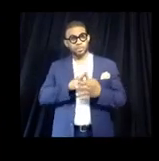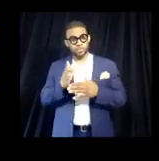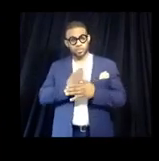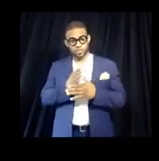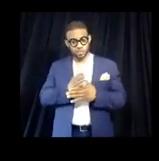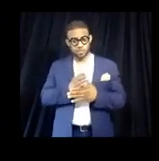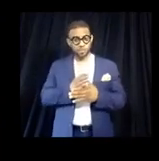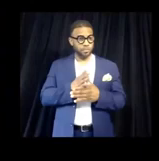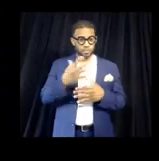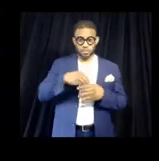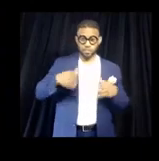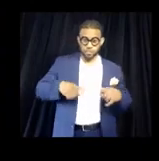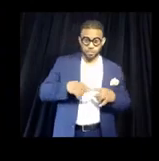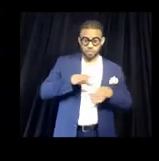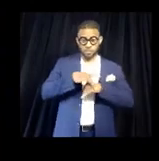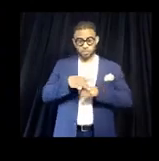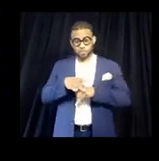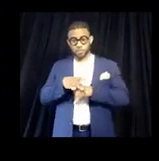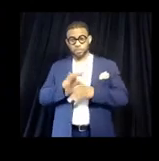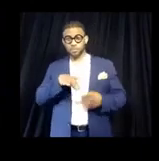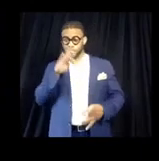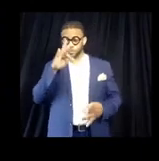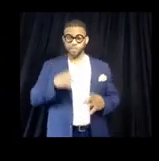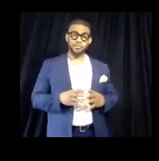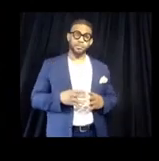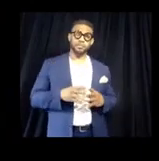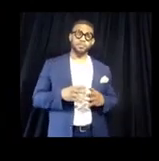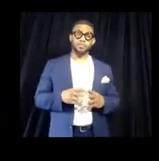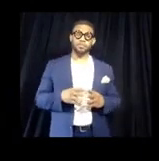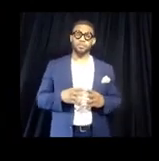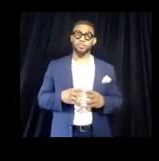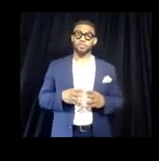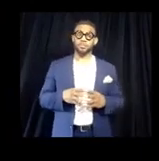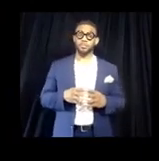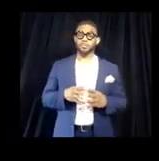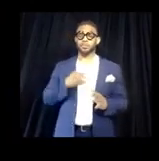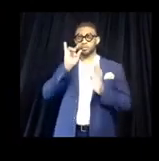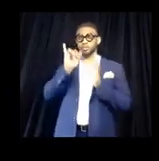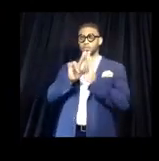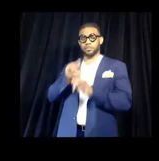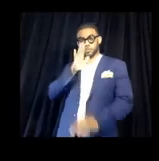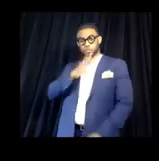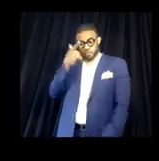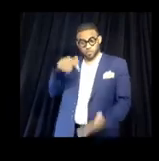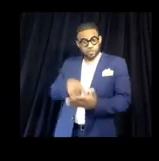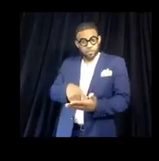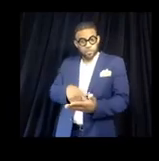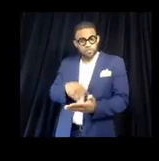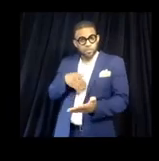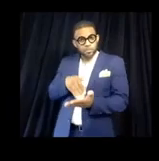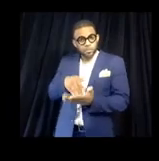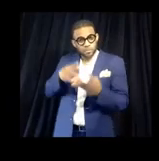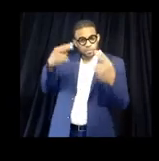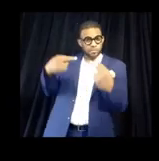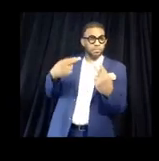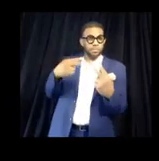and our relations between and within us, the earth and spirit. I identify as a woman, and because of this, I